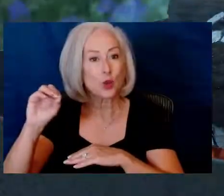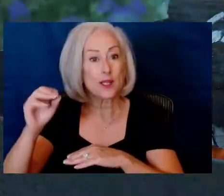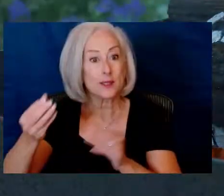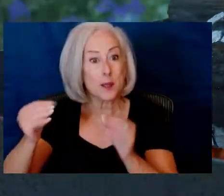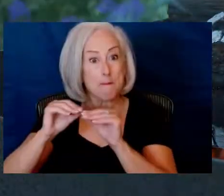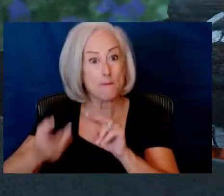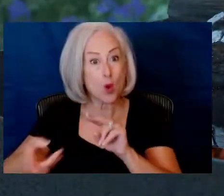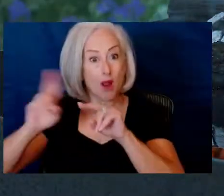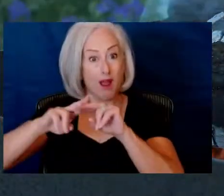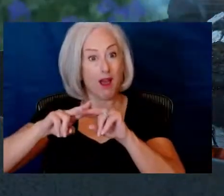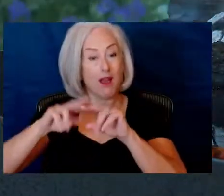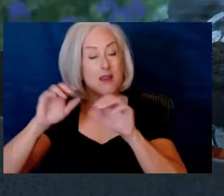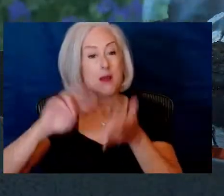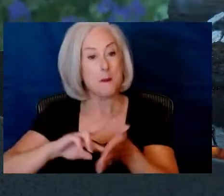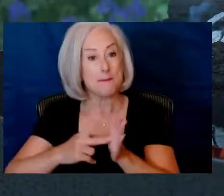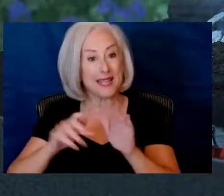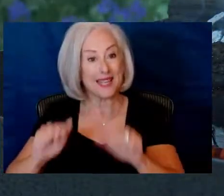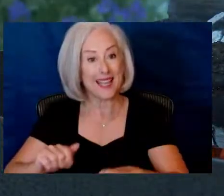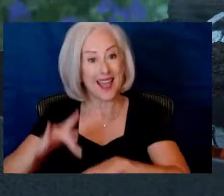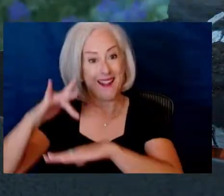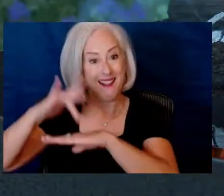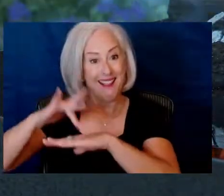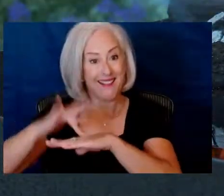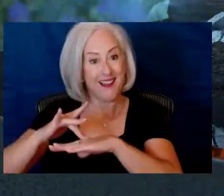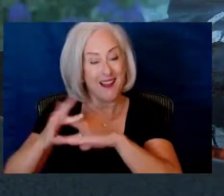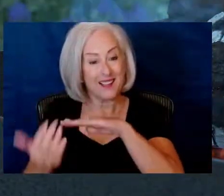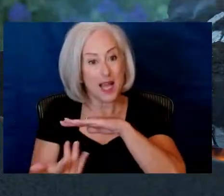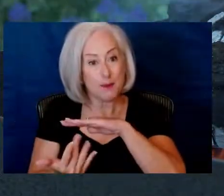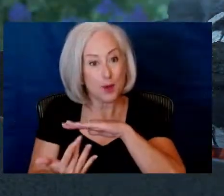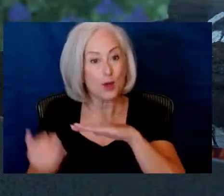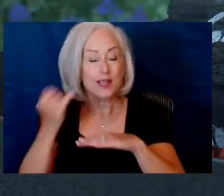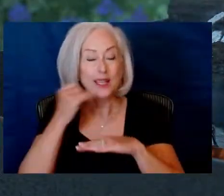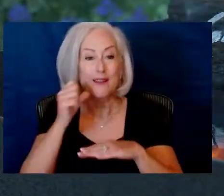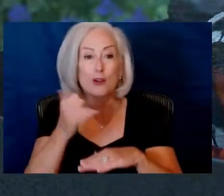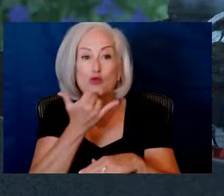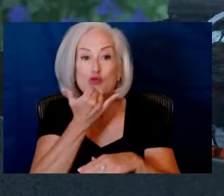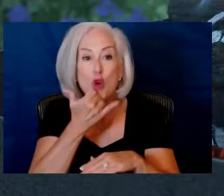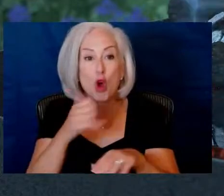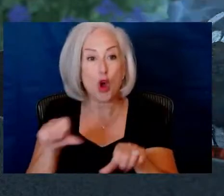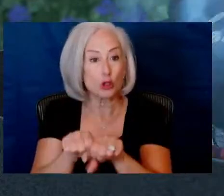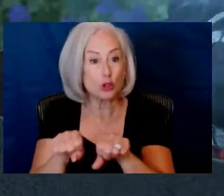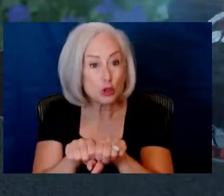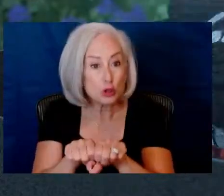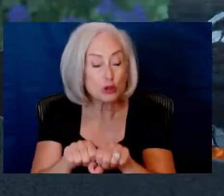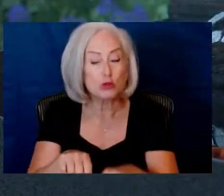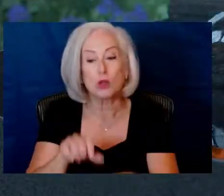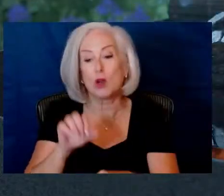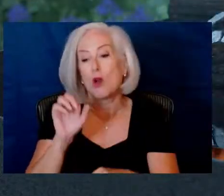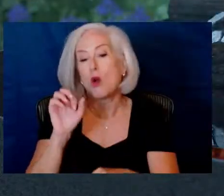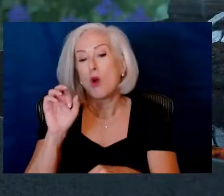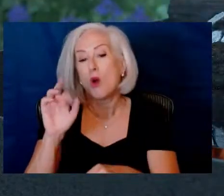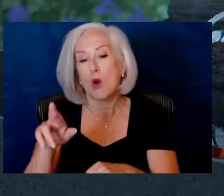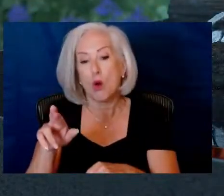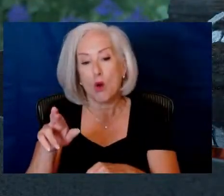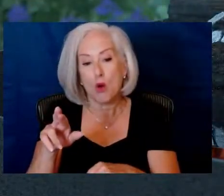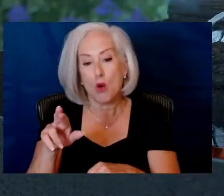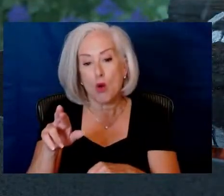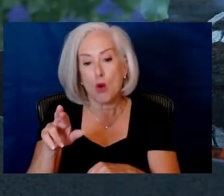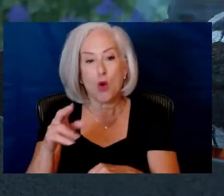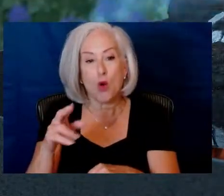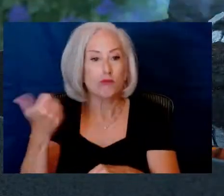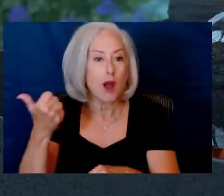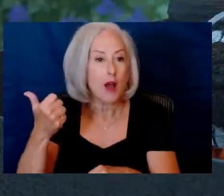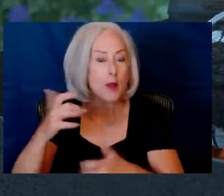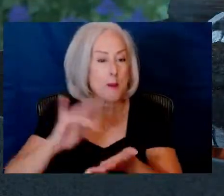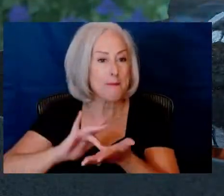burns if someone is not wearing kind of protective shoes, is walking on, has some other say issues, medical issues that